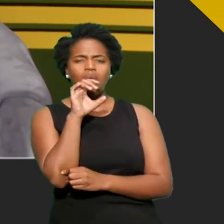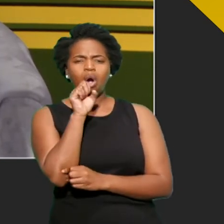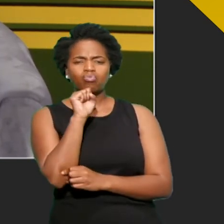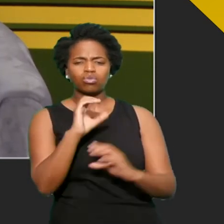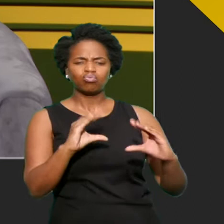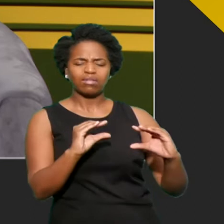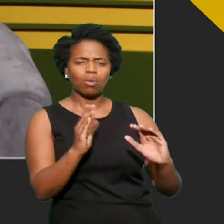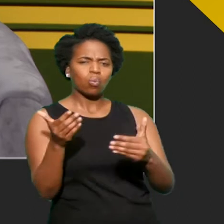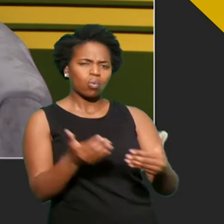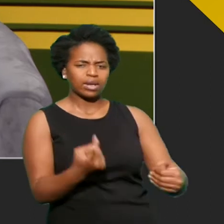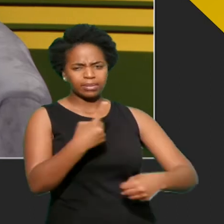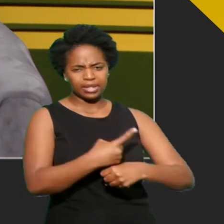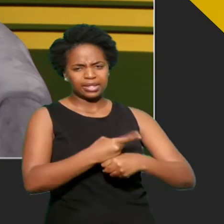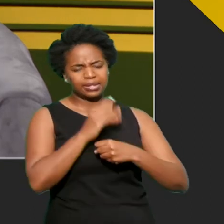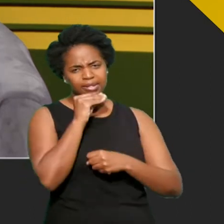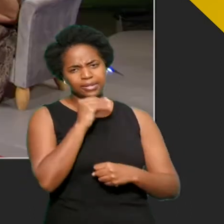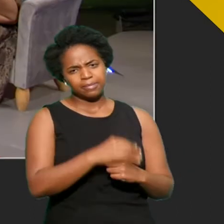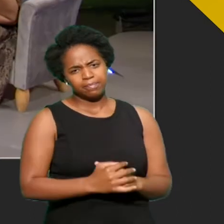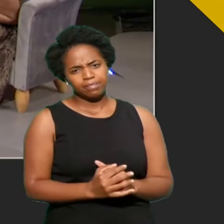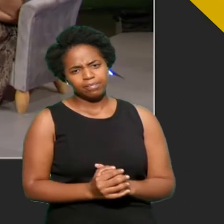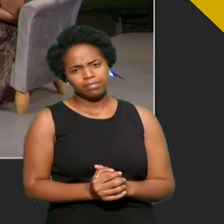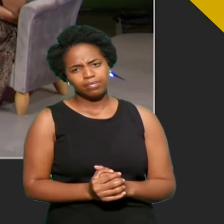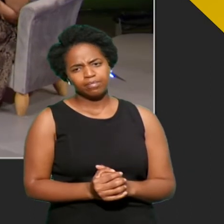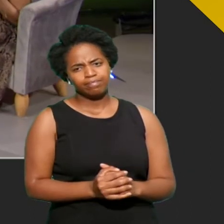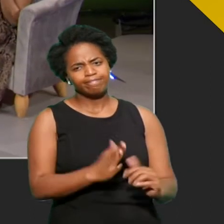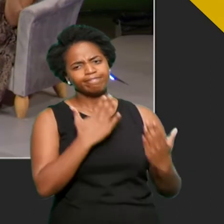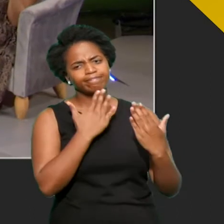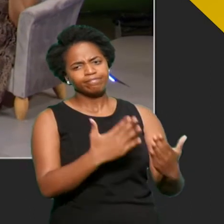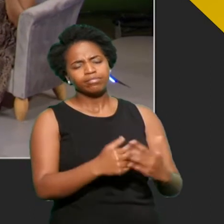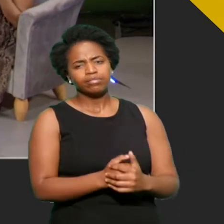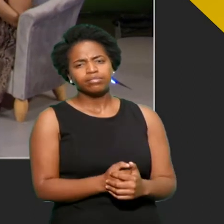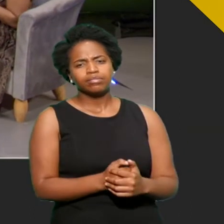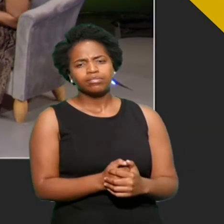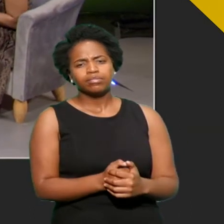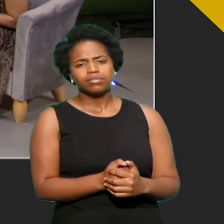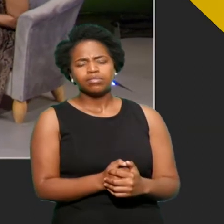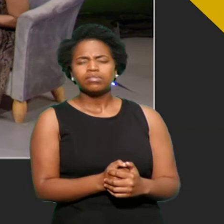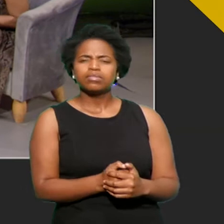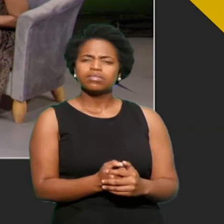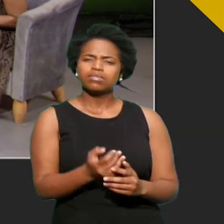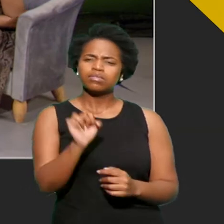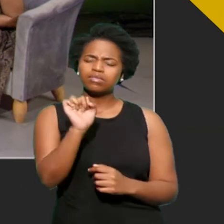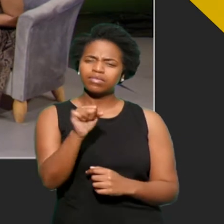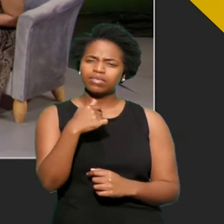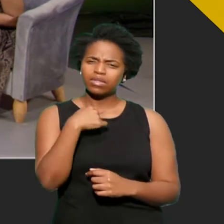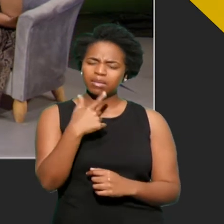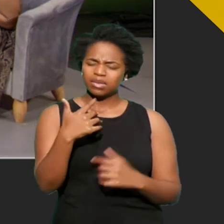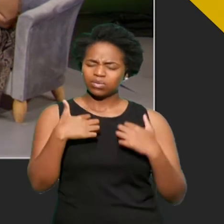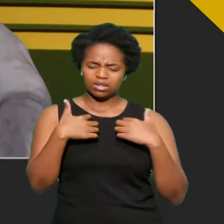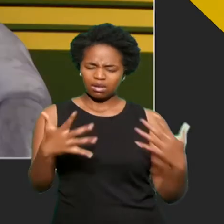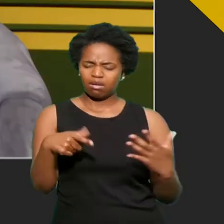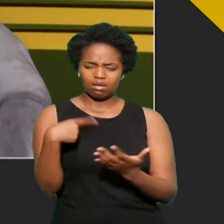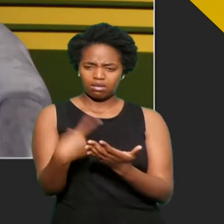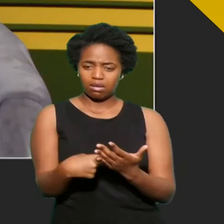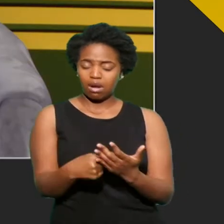Salvan, welcome to Daily Thetha, Papa. Thank you. It's good to be here. Salvan, and I think we can jump straight into the conversation because there's